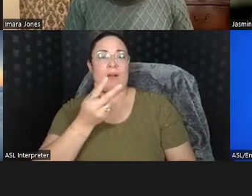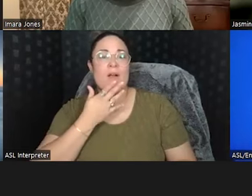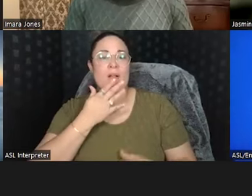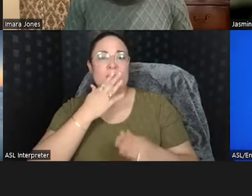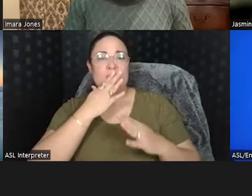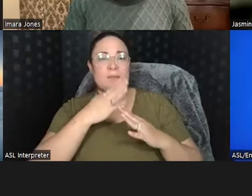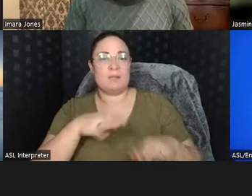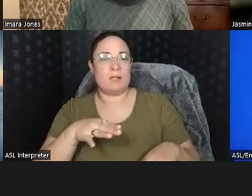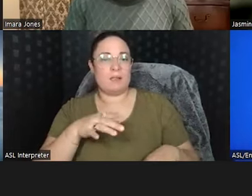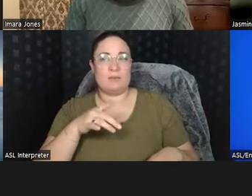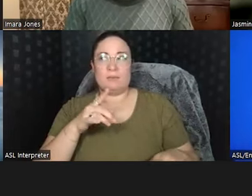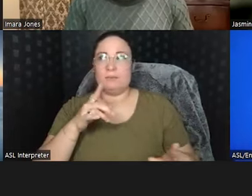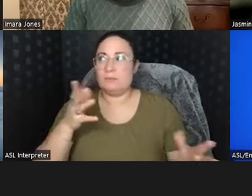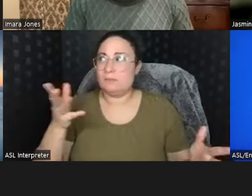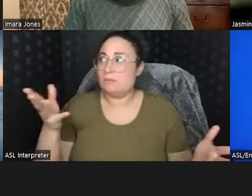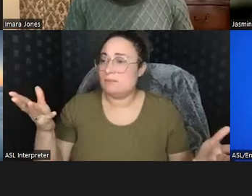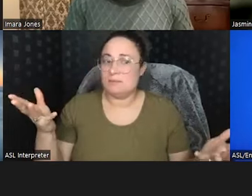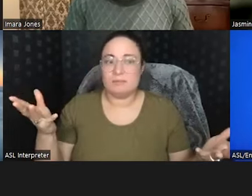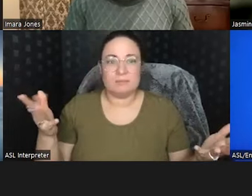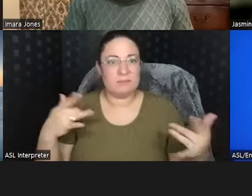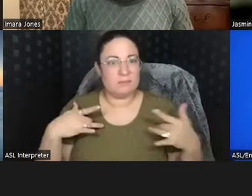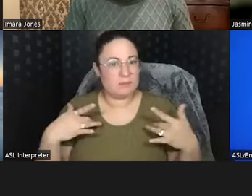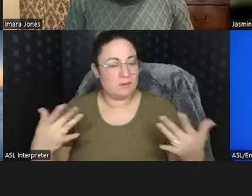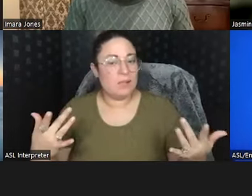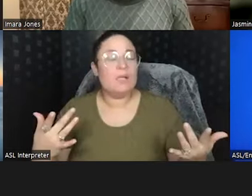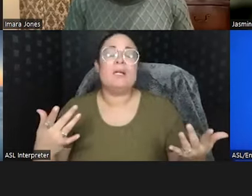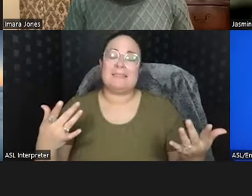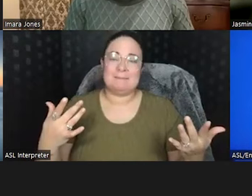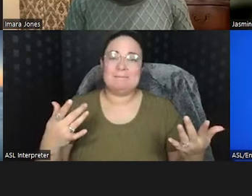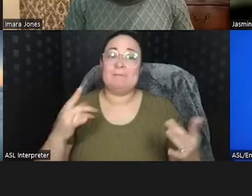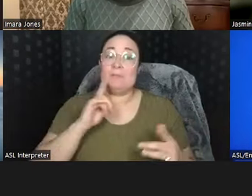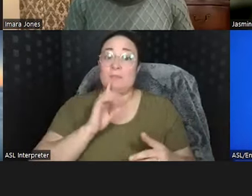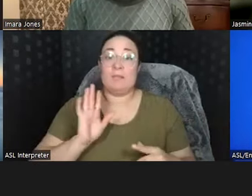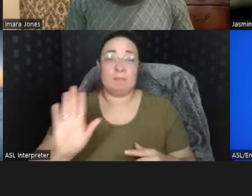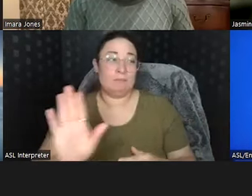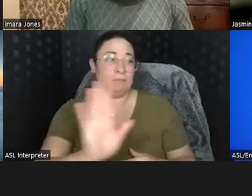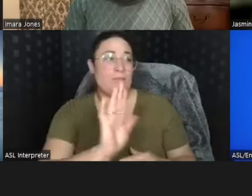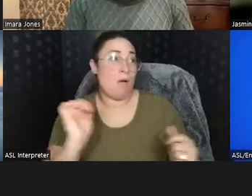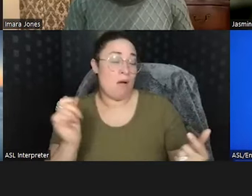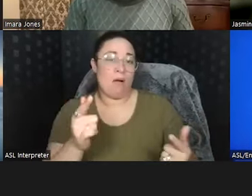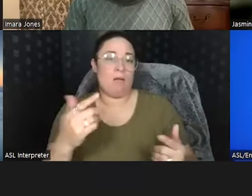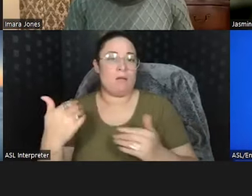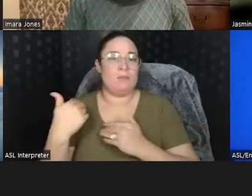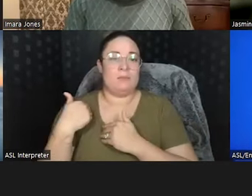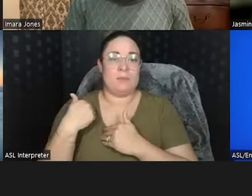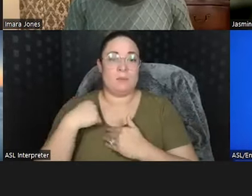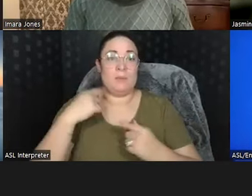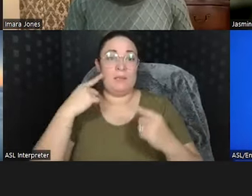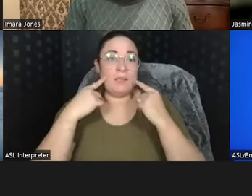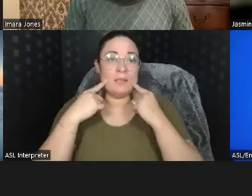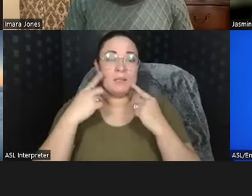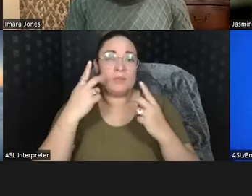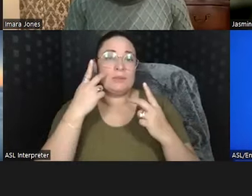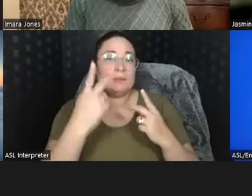was deafening. And so it's the responsibility of all of us to make sure that when we hear or see